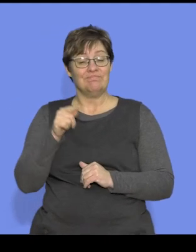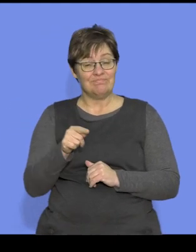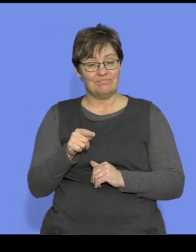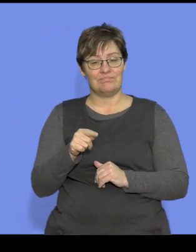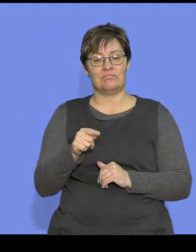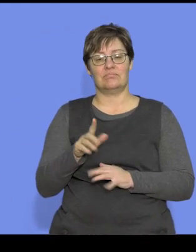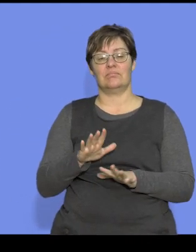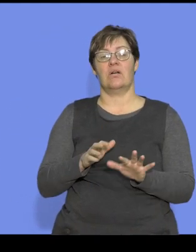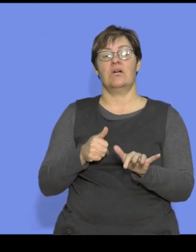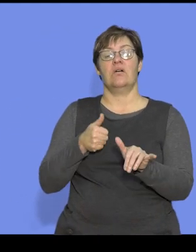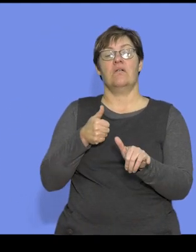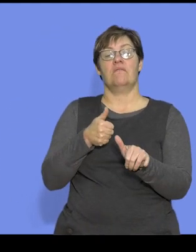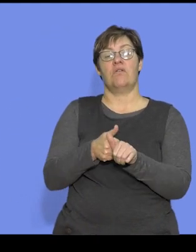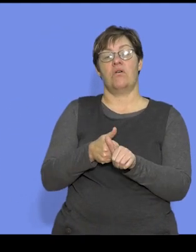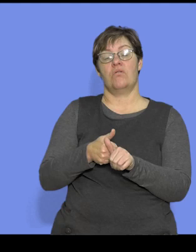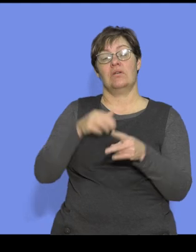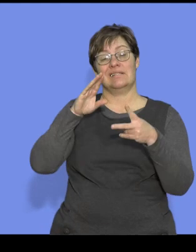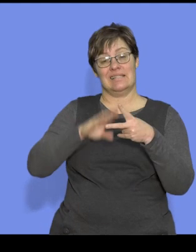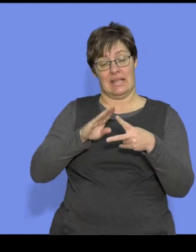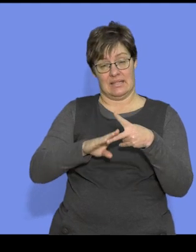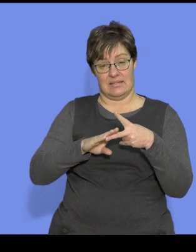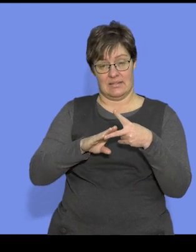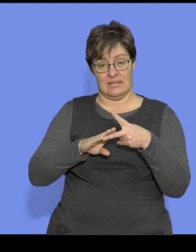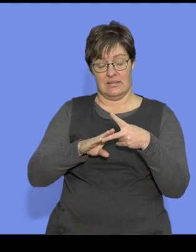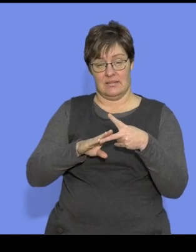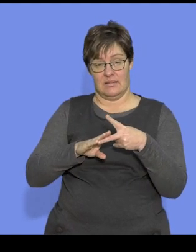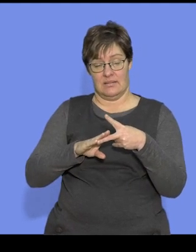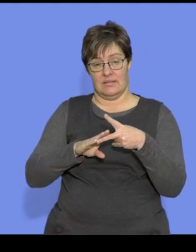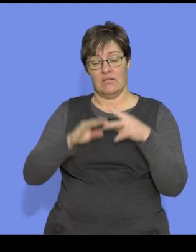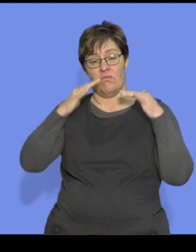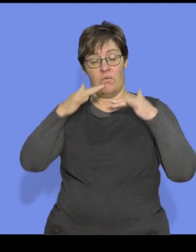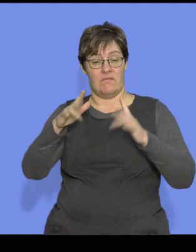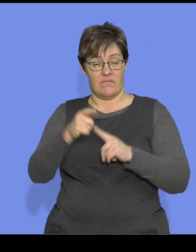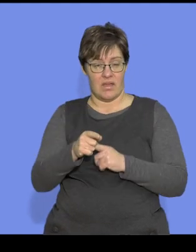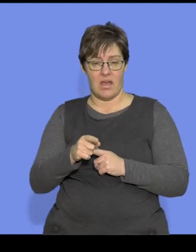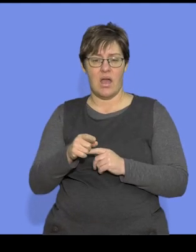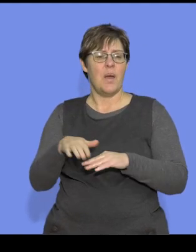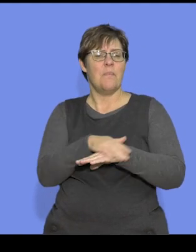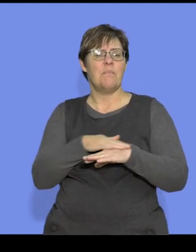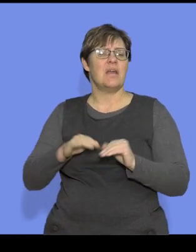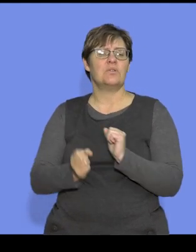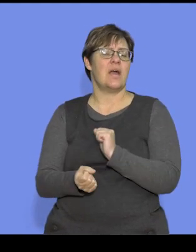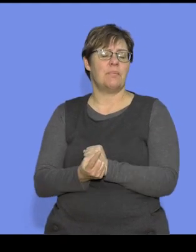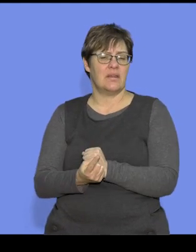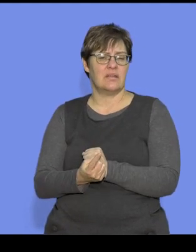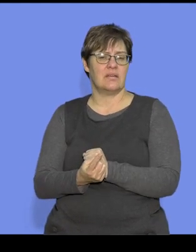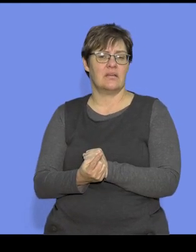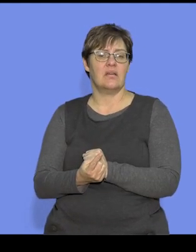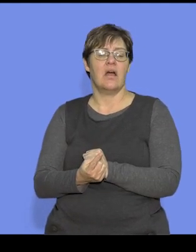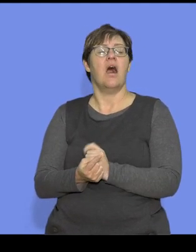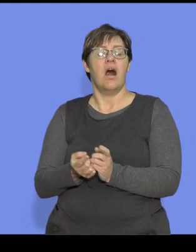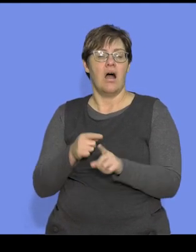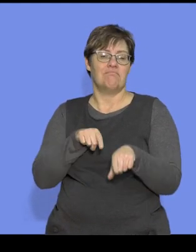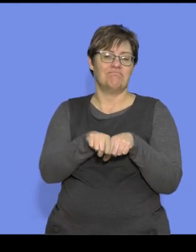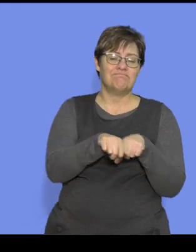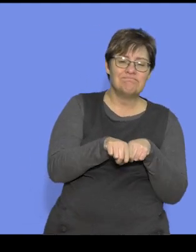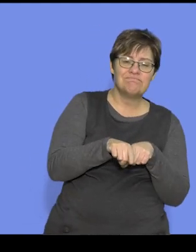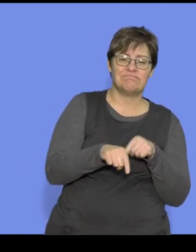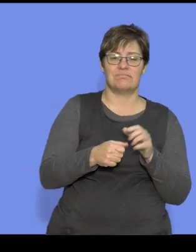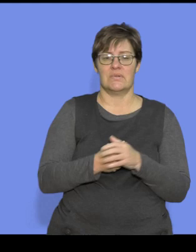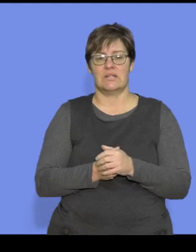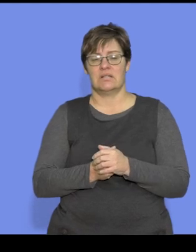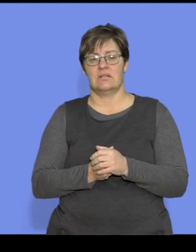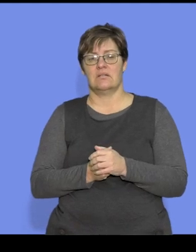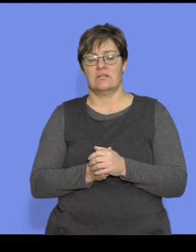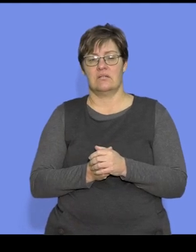then followed in a second wave, and basically what happens is they